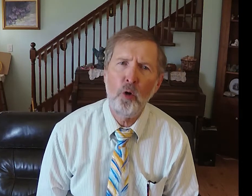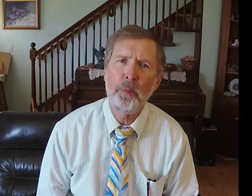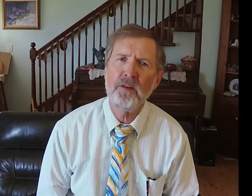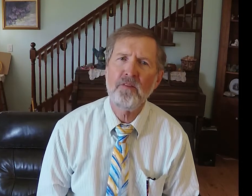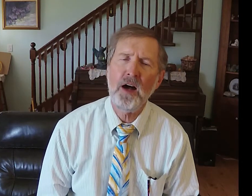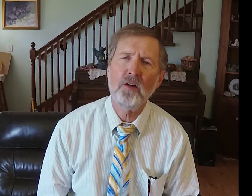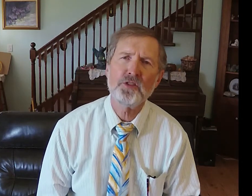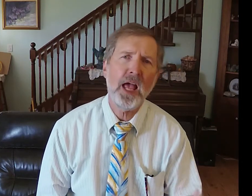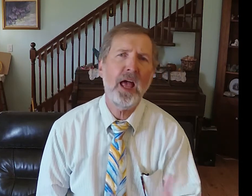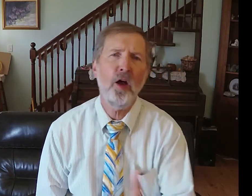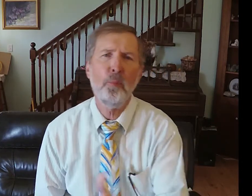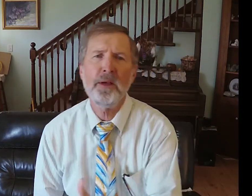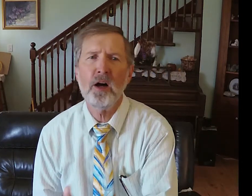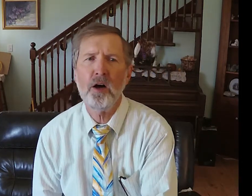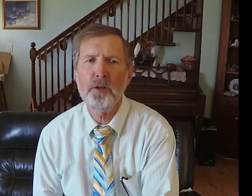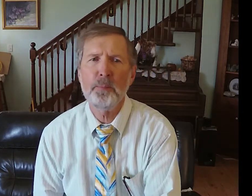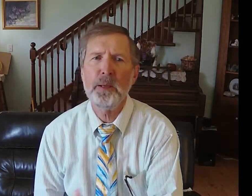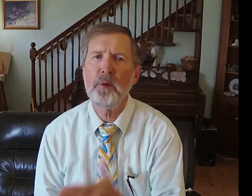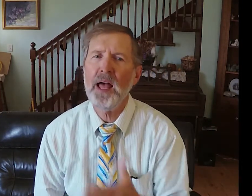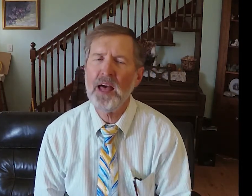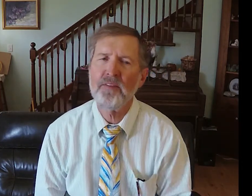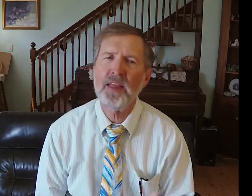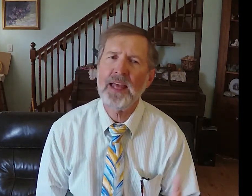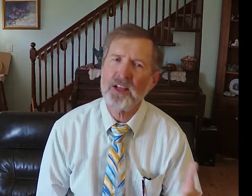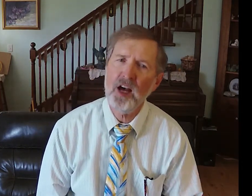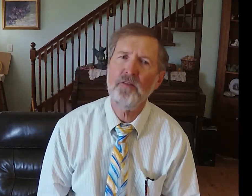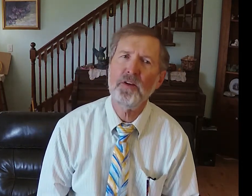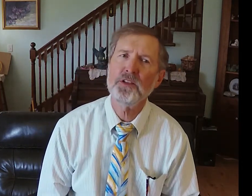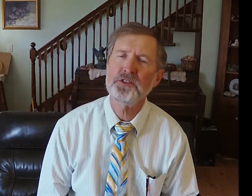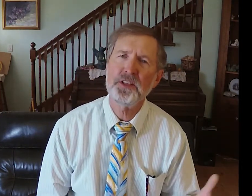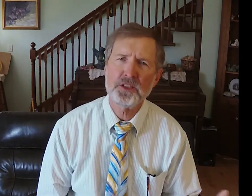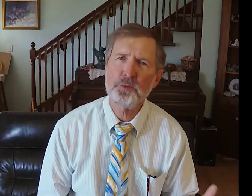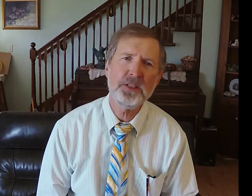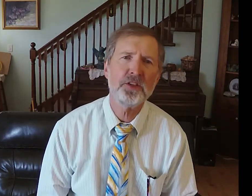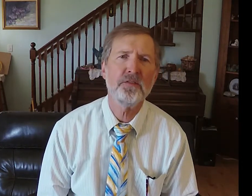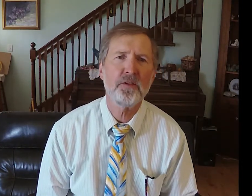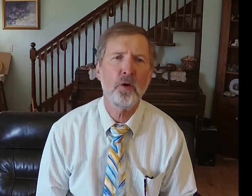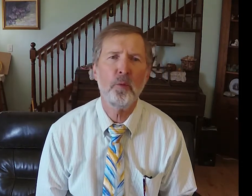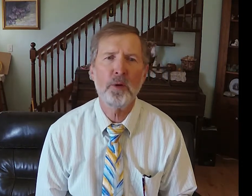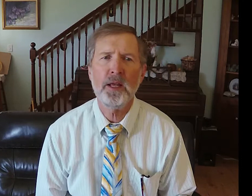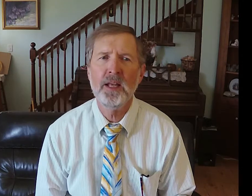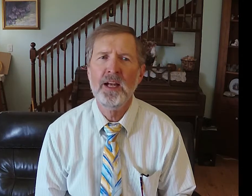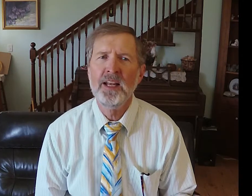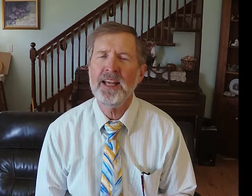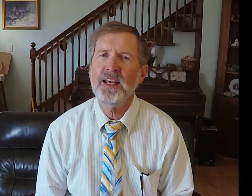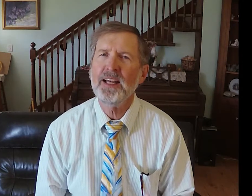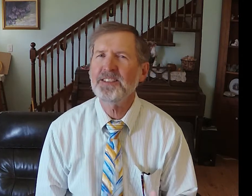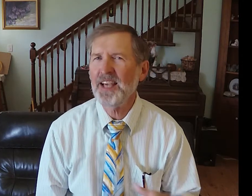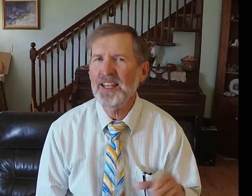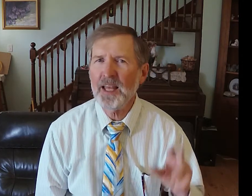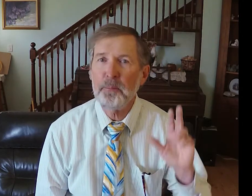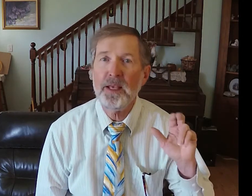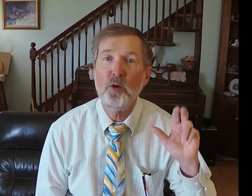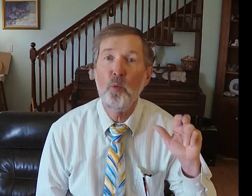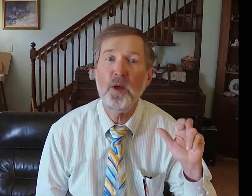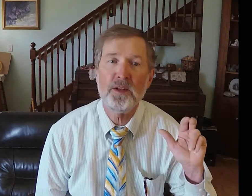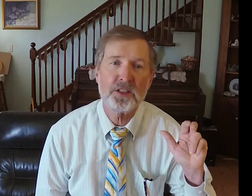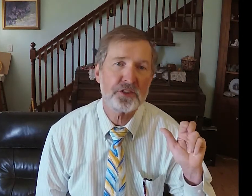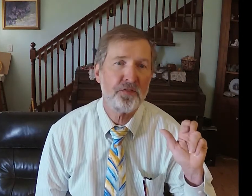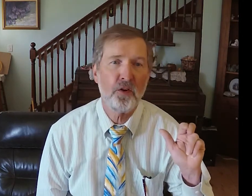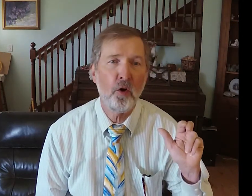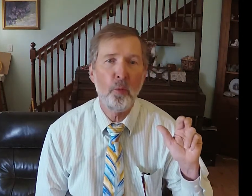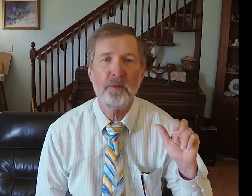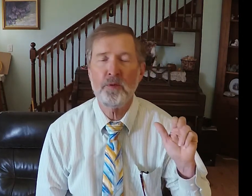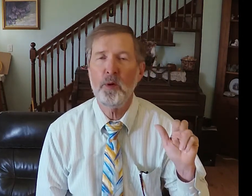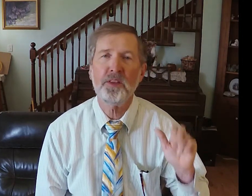Defending hope involves helping other people have that confidence that there's reason for hope, right? It's kind of like being a